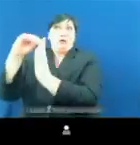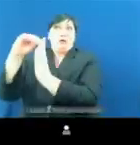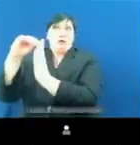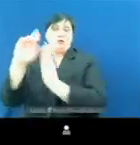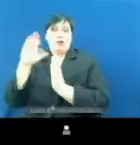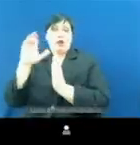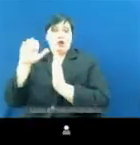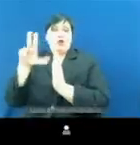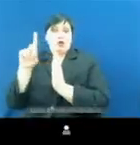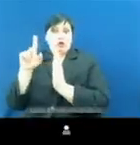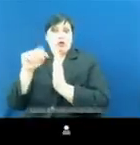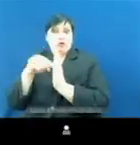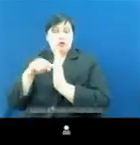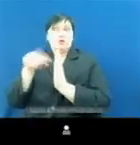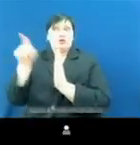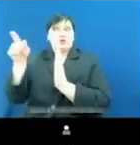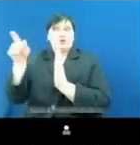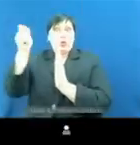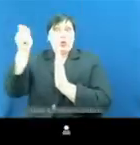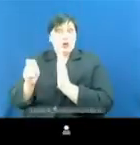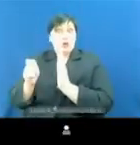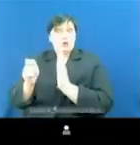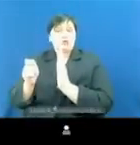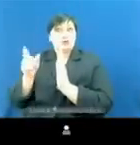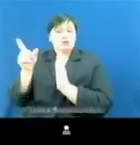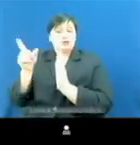judge a chance